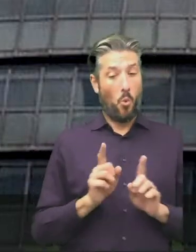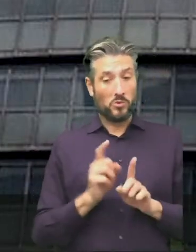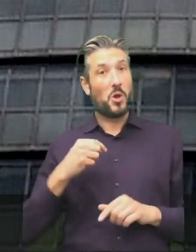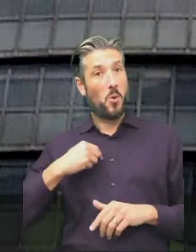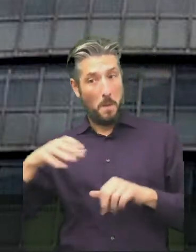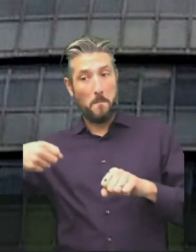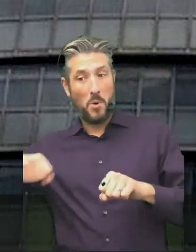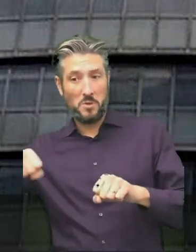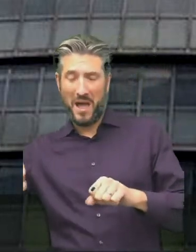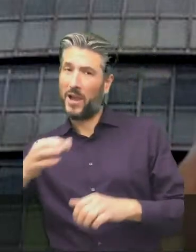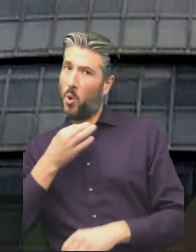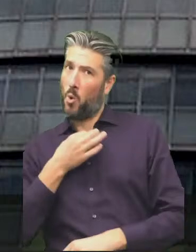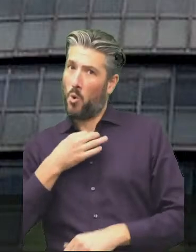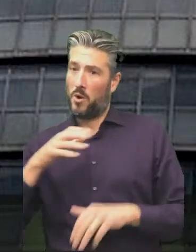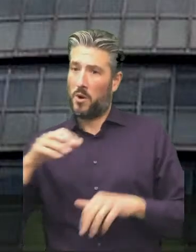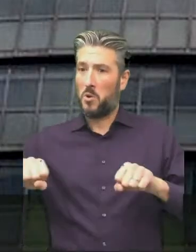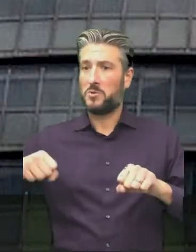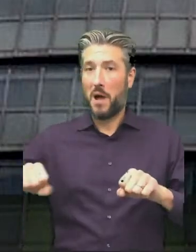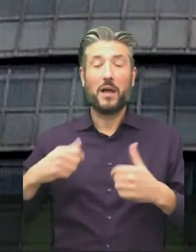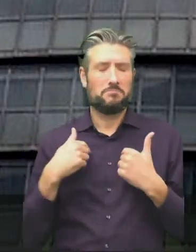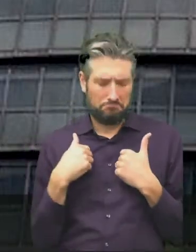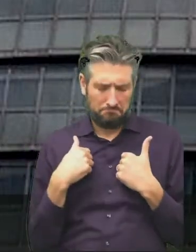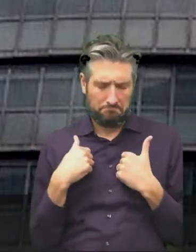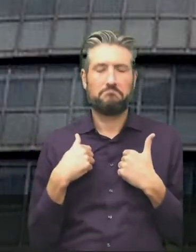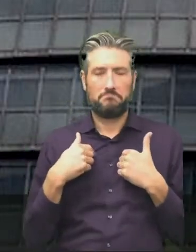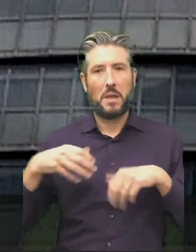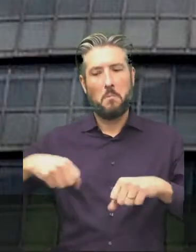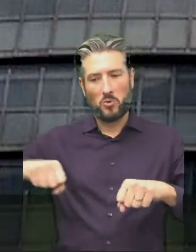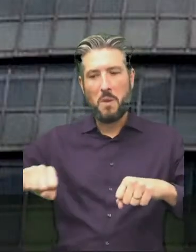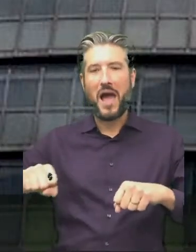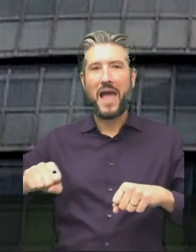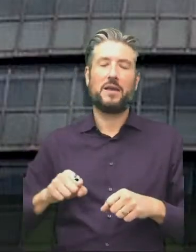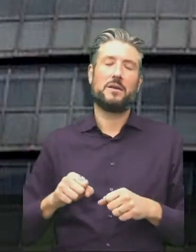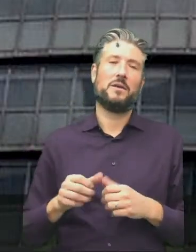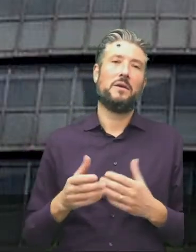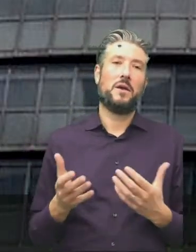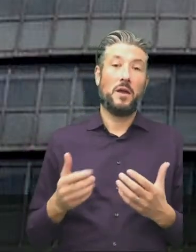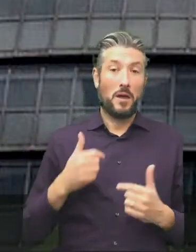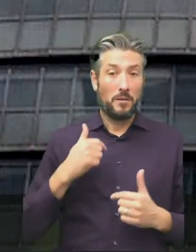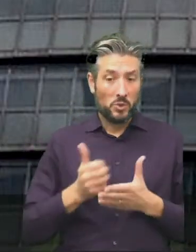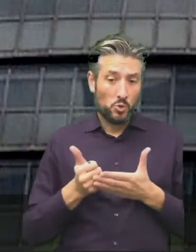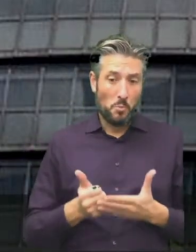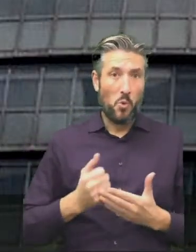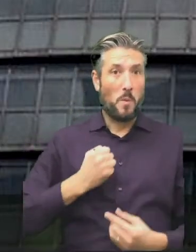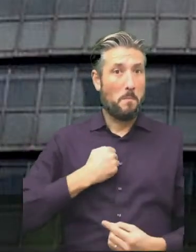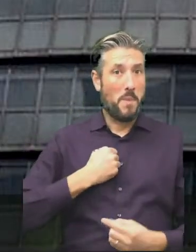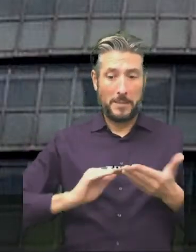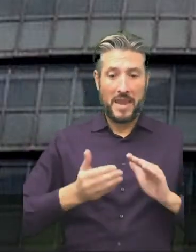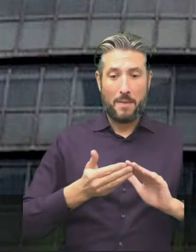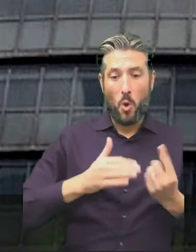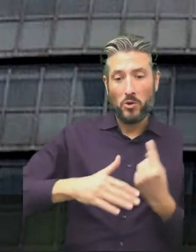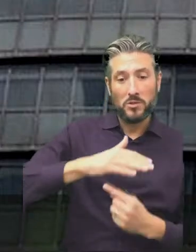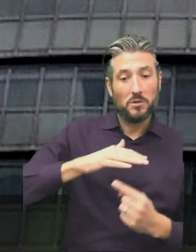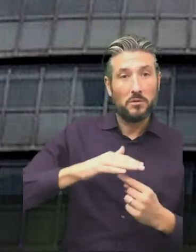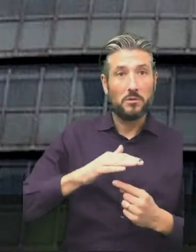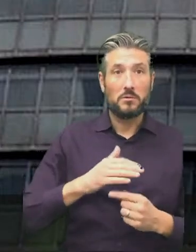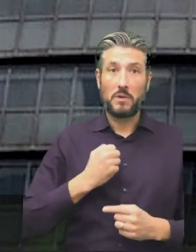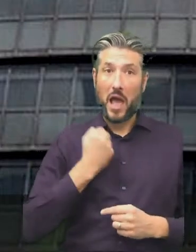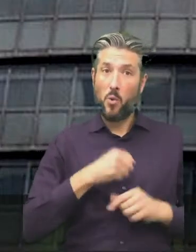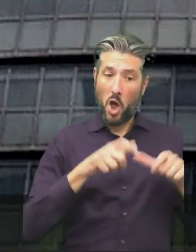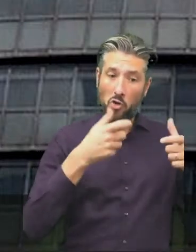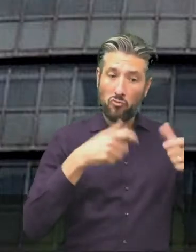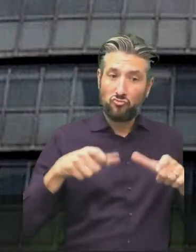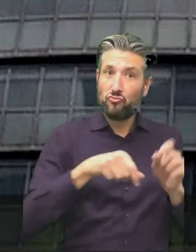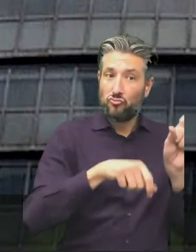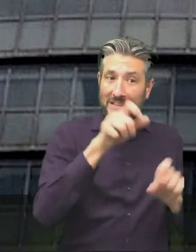road users. I've supported the low traffic neighbourhoods in my area where the residents are for it. But the lesson to be learnt